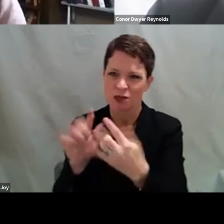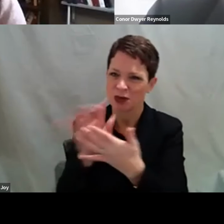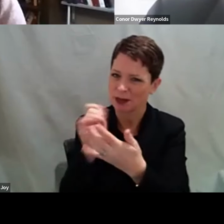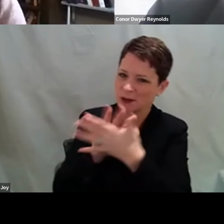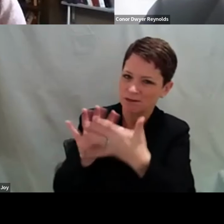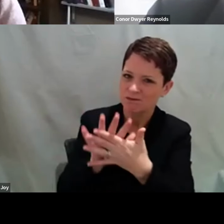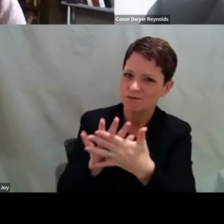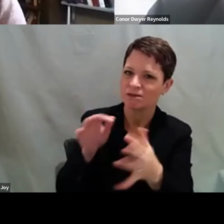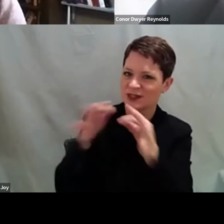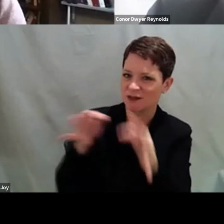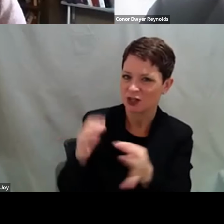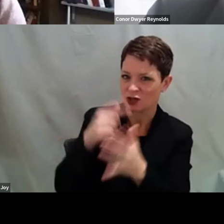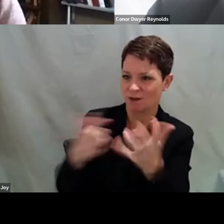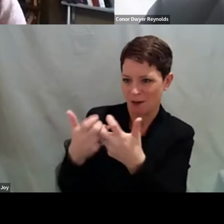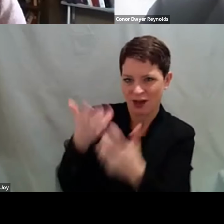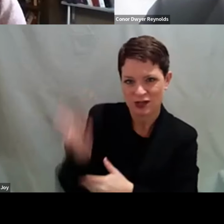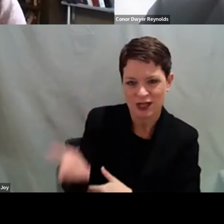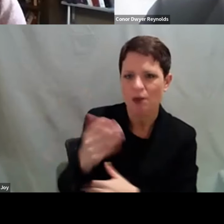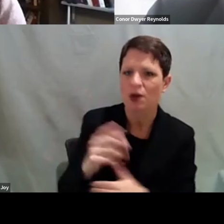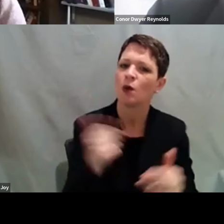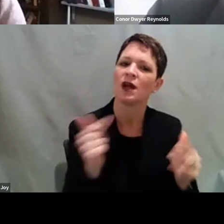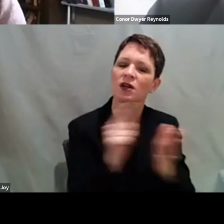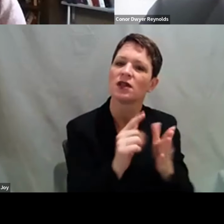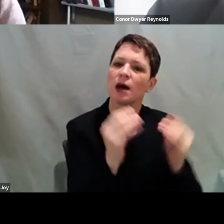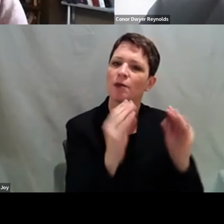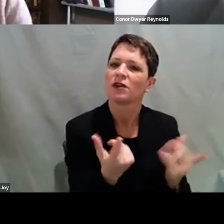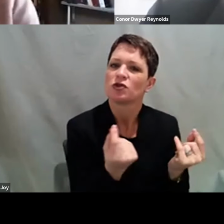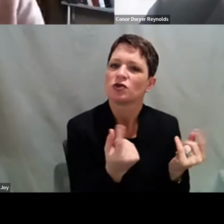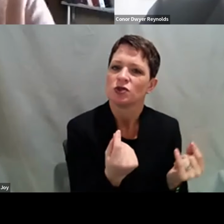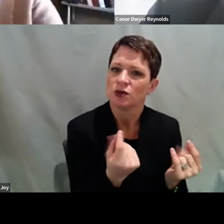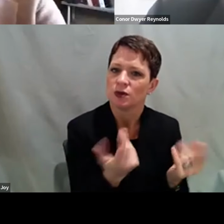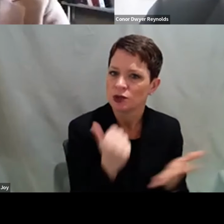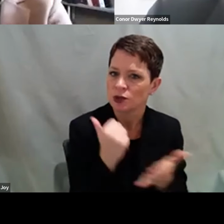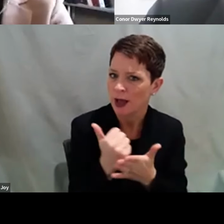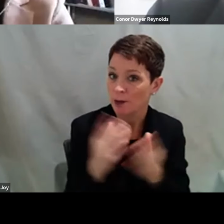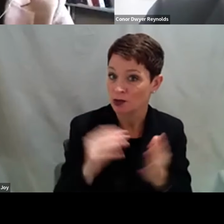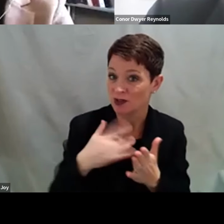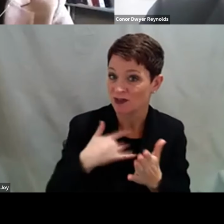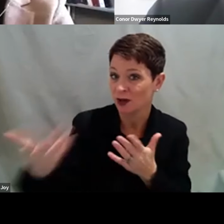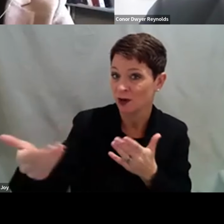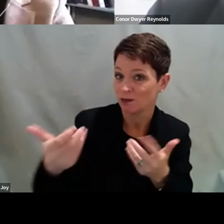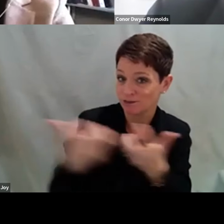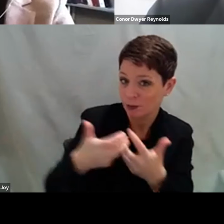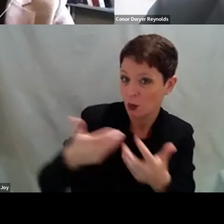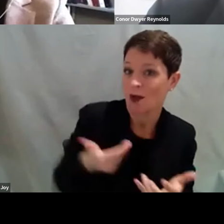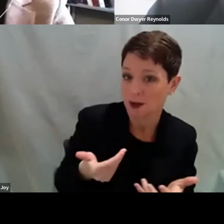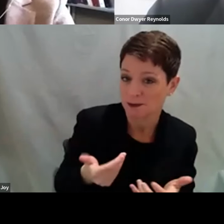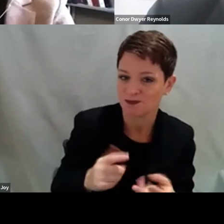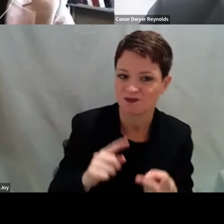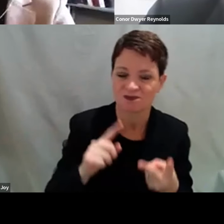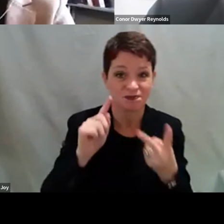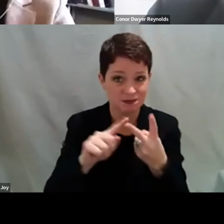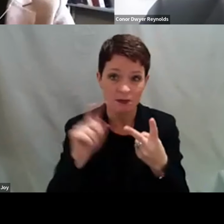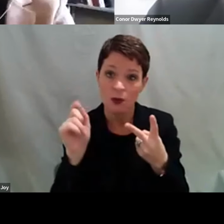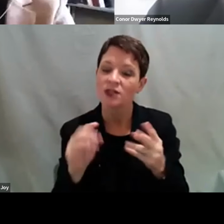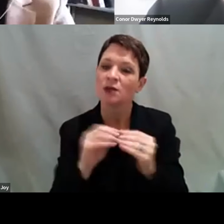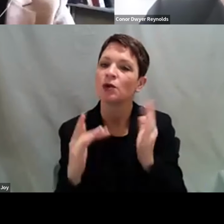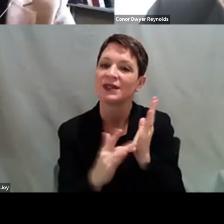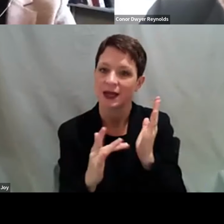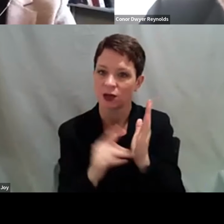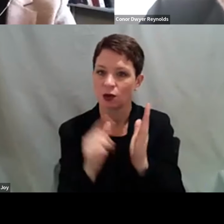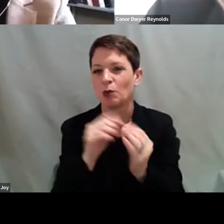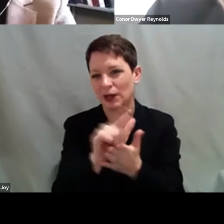question is what else can law professors do? Another question, which is arguably more technical and legal,